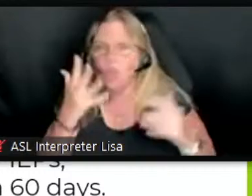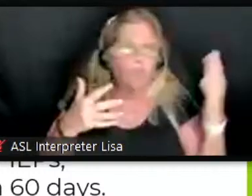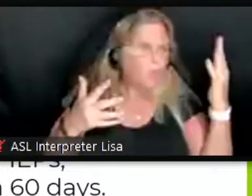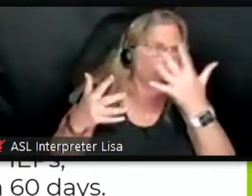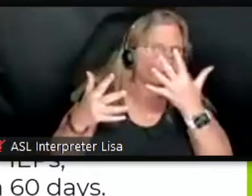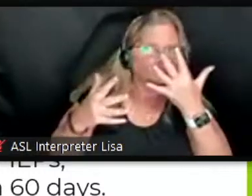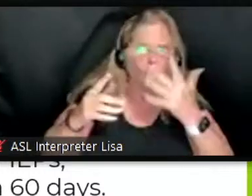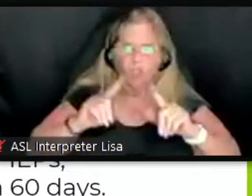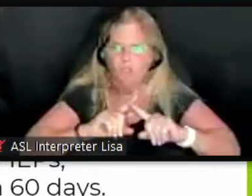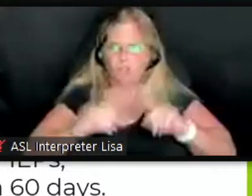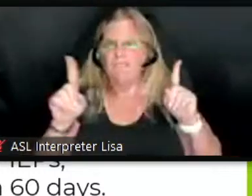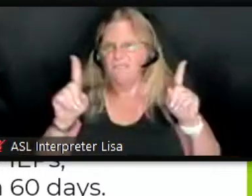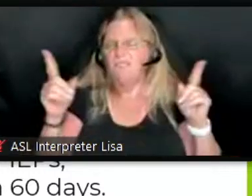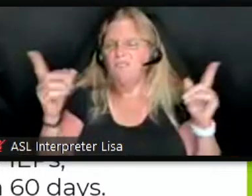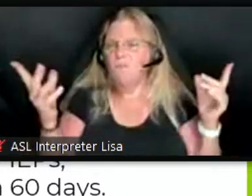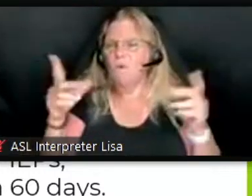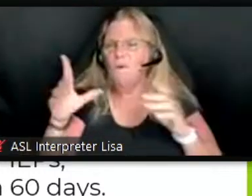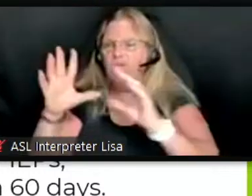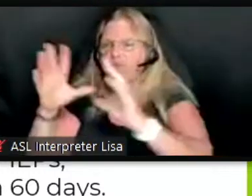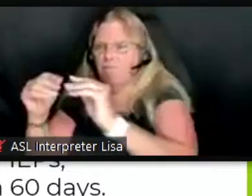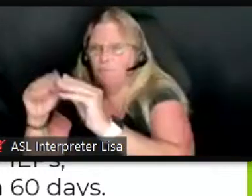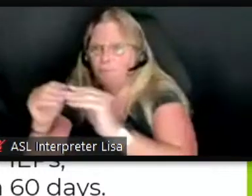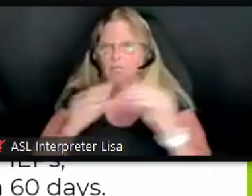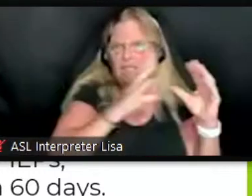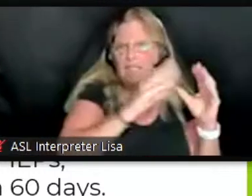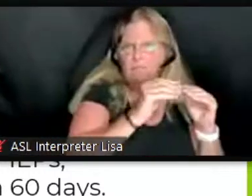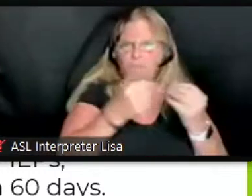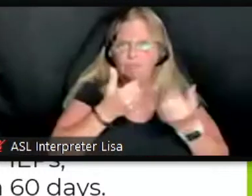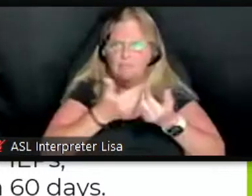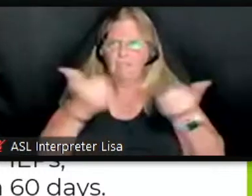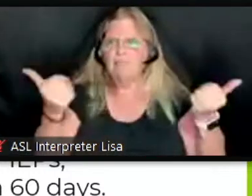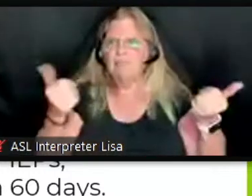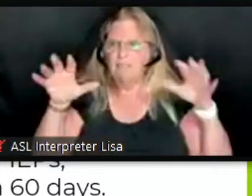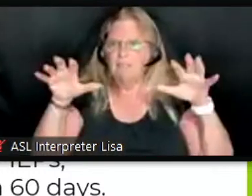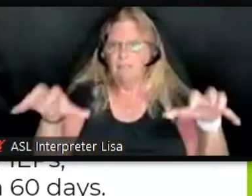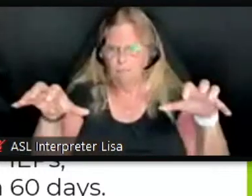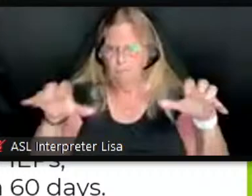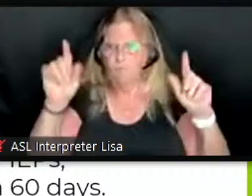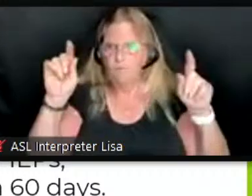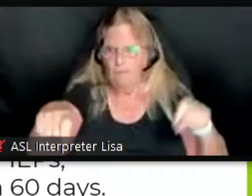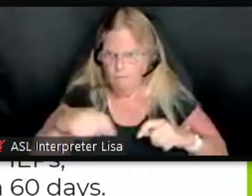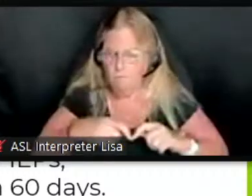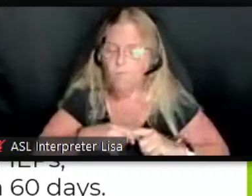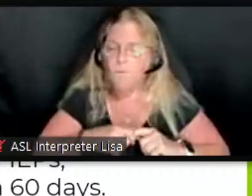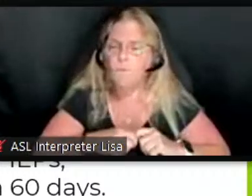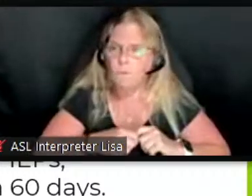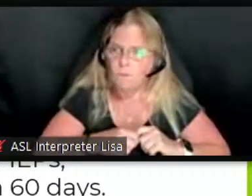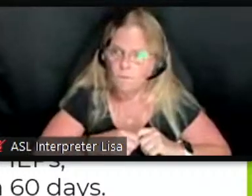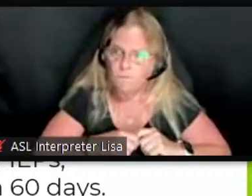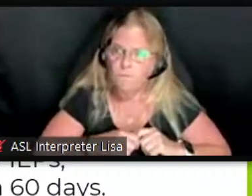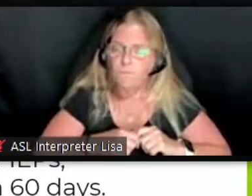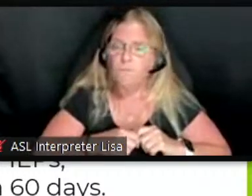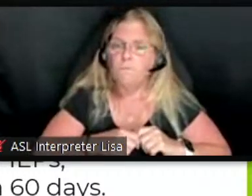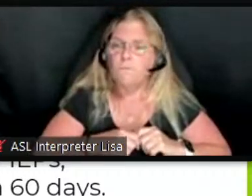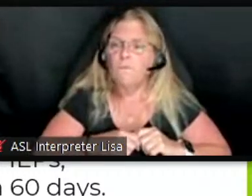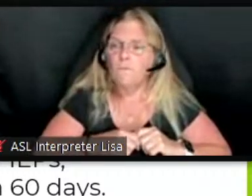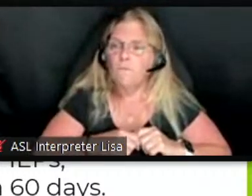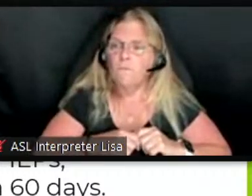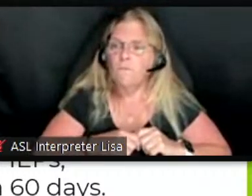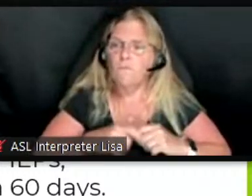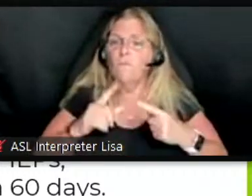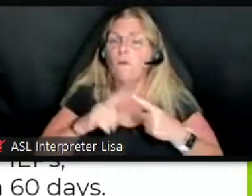convening. So I think Ms. Zogby, based on your recommendation, the recommendation in front of them is one to